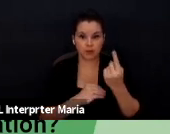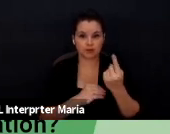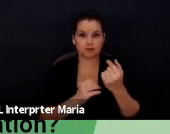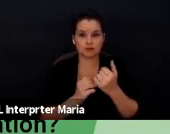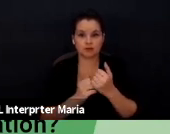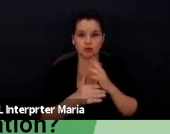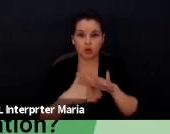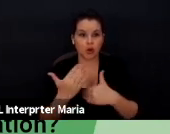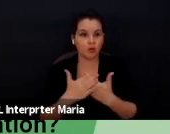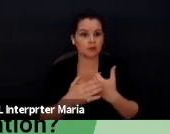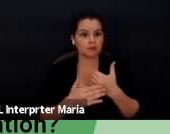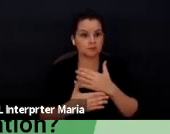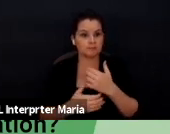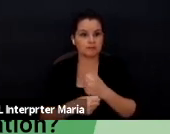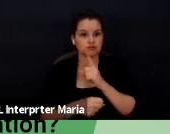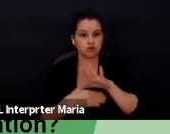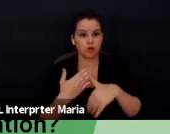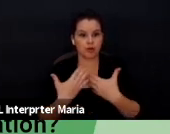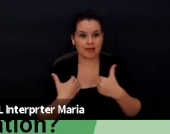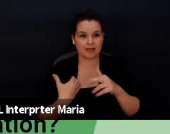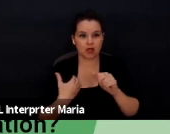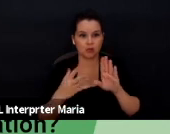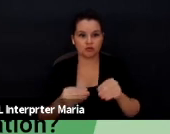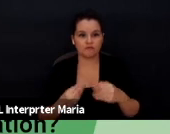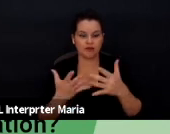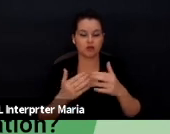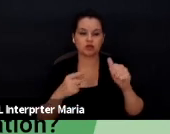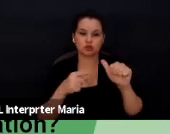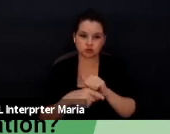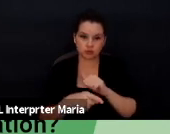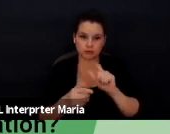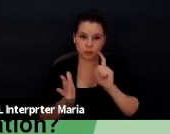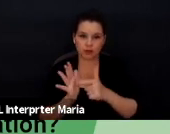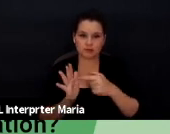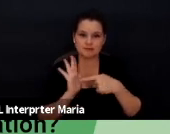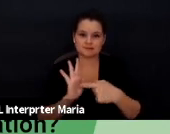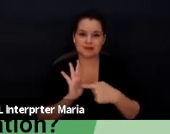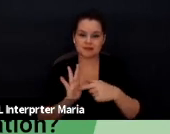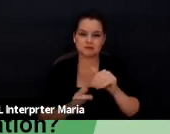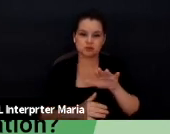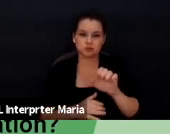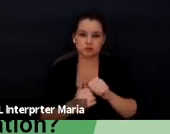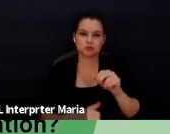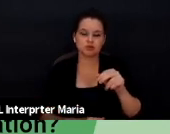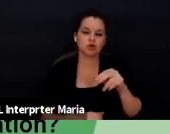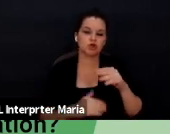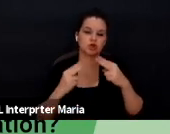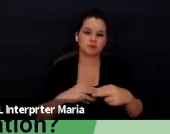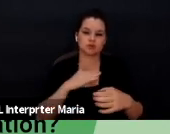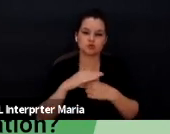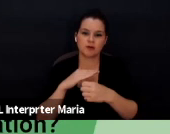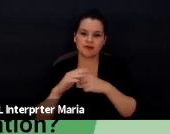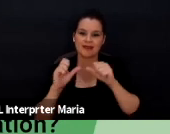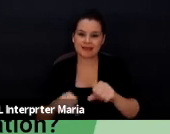wanted was to ensure that all healthcare providers are trained to recognize the signs of abuse or human trafficking and are able to speak to